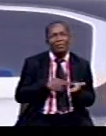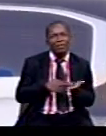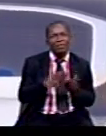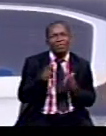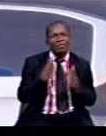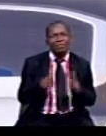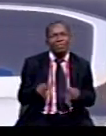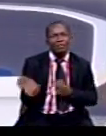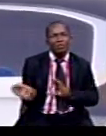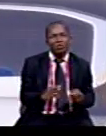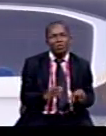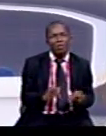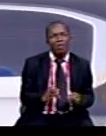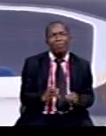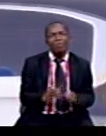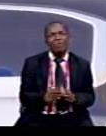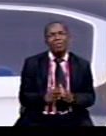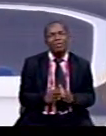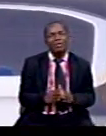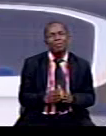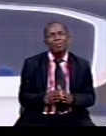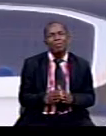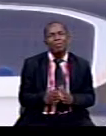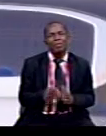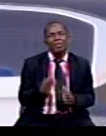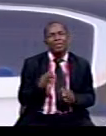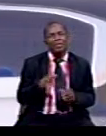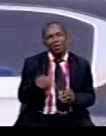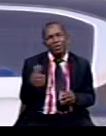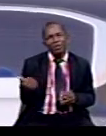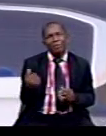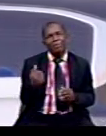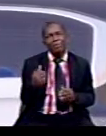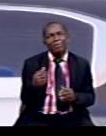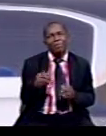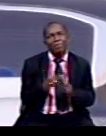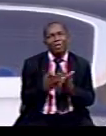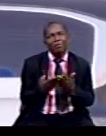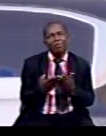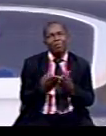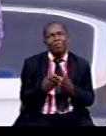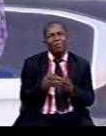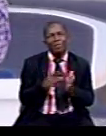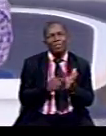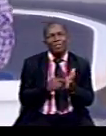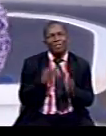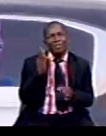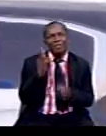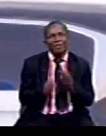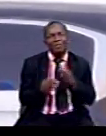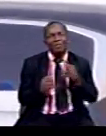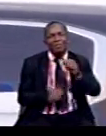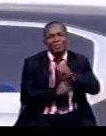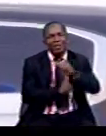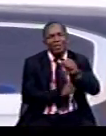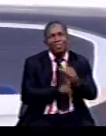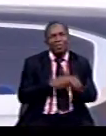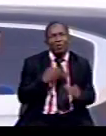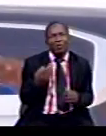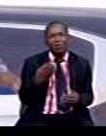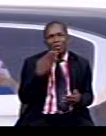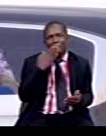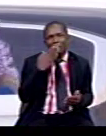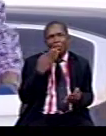if the foundations of a godly society is destroyed, what can the righteous do? We as